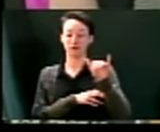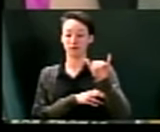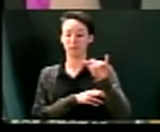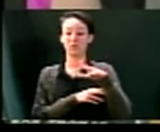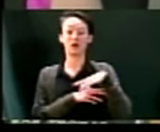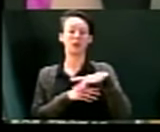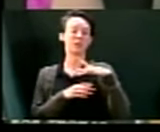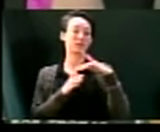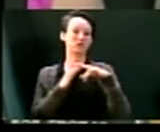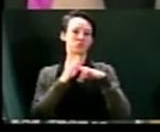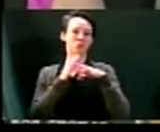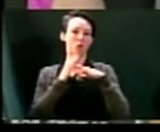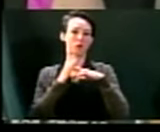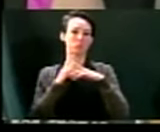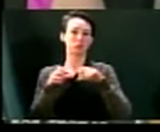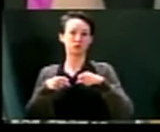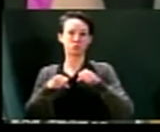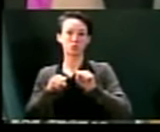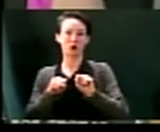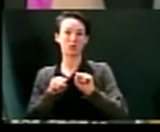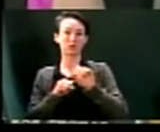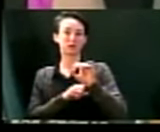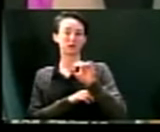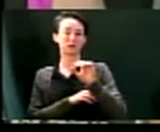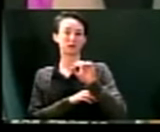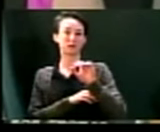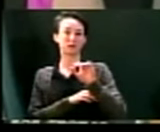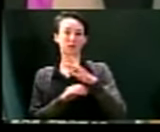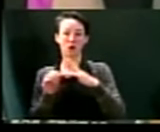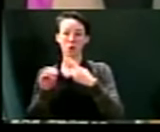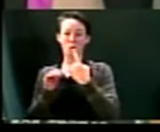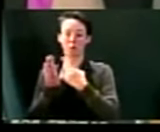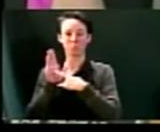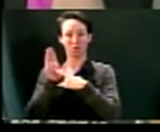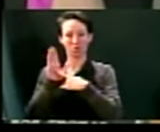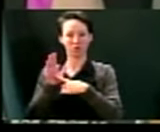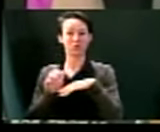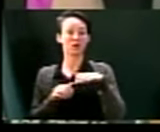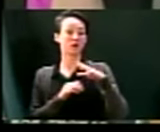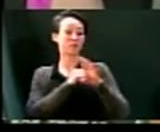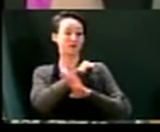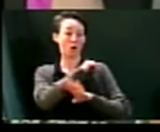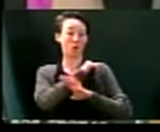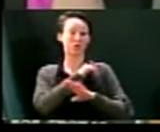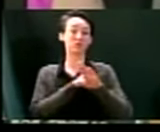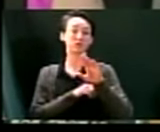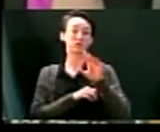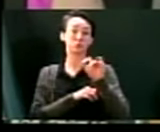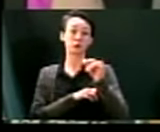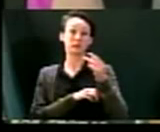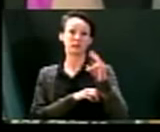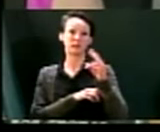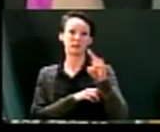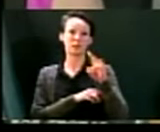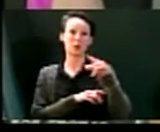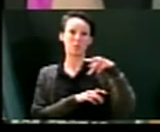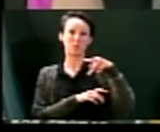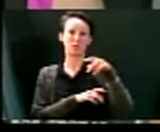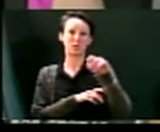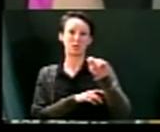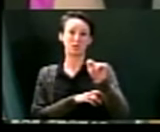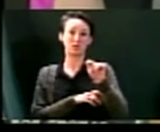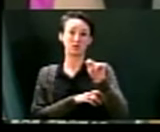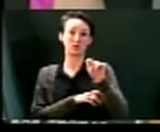the 2017-18 school year. And in the fall of 2017, the school established the first community PTSA in